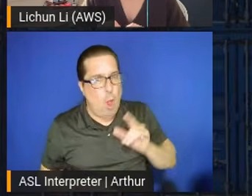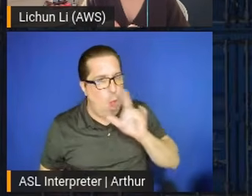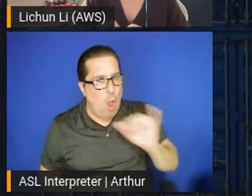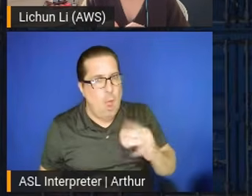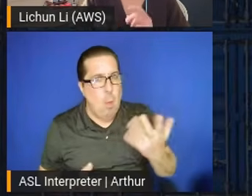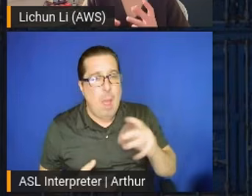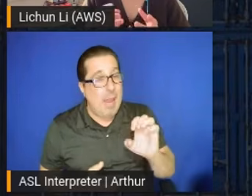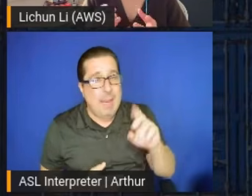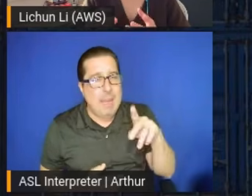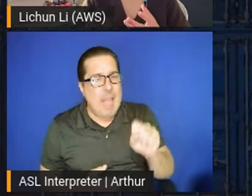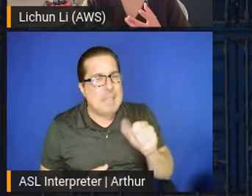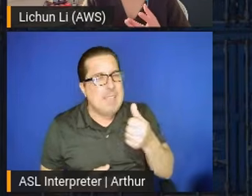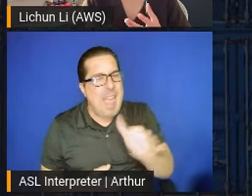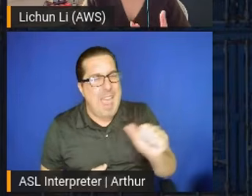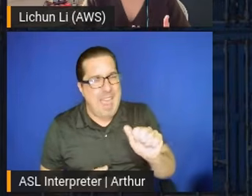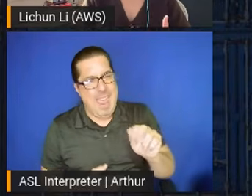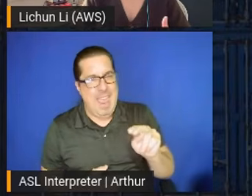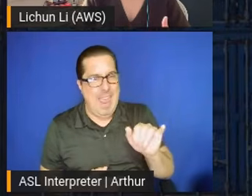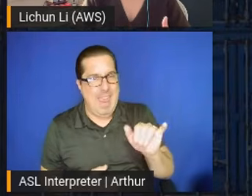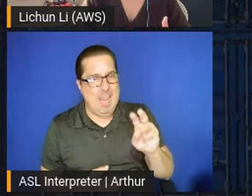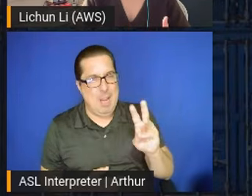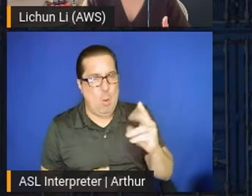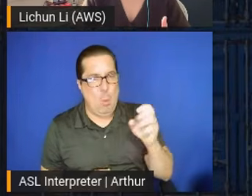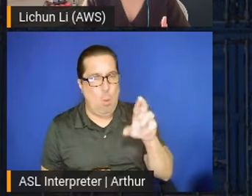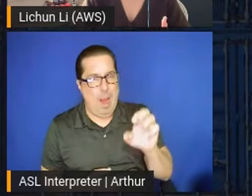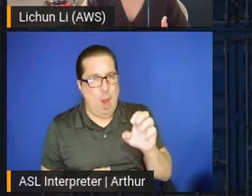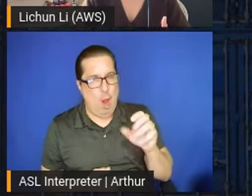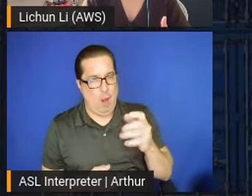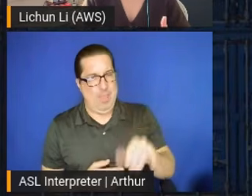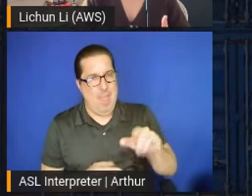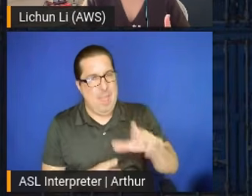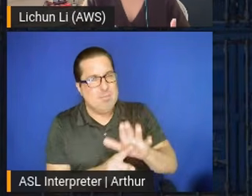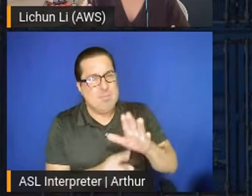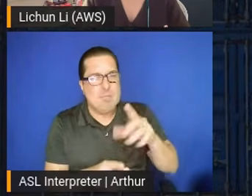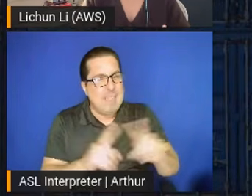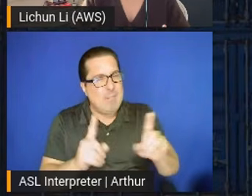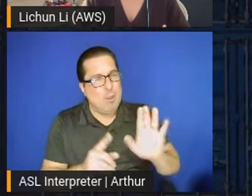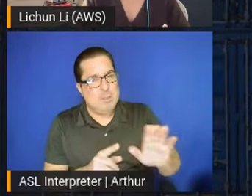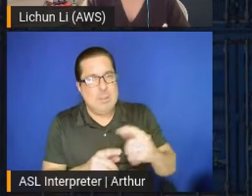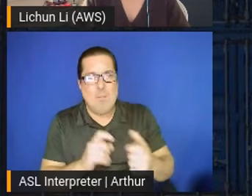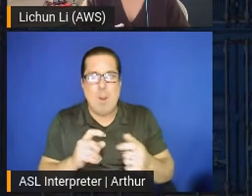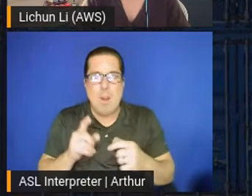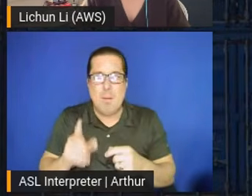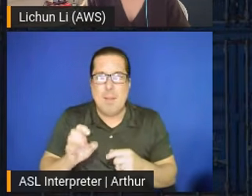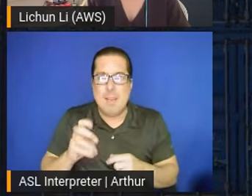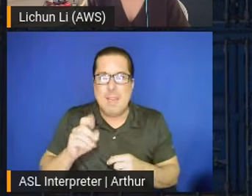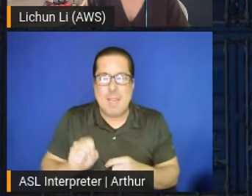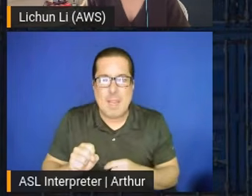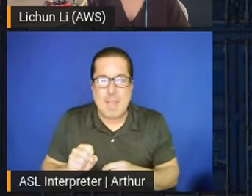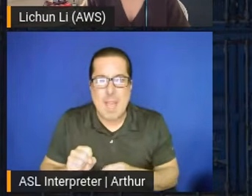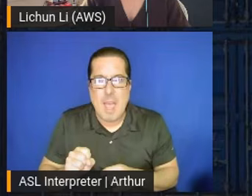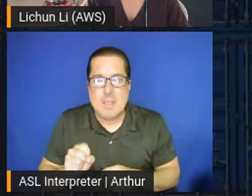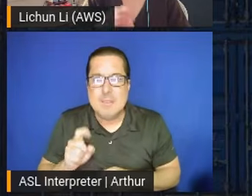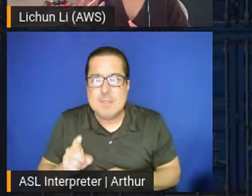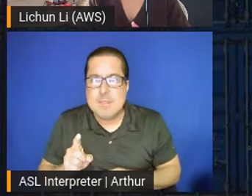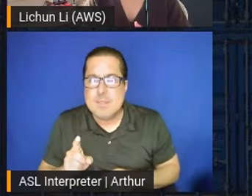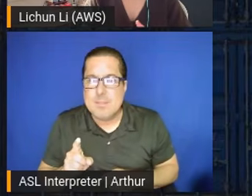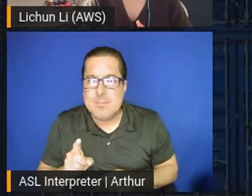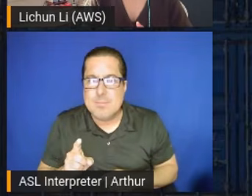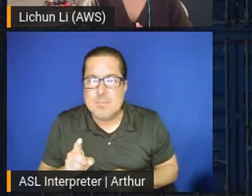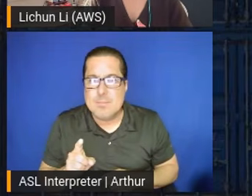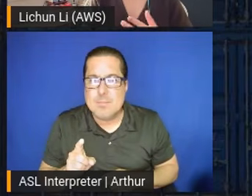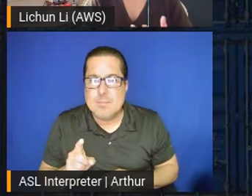EKS Anywhere? Especially, what's the difference between that and EKS Distro and EKS in the cloud? So